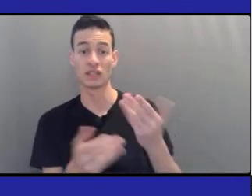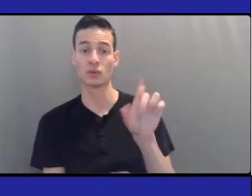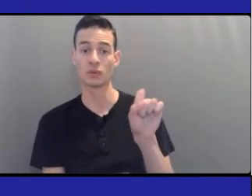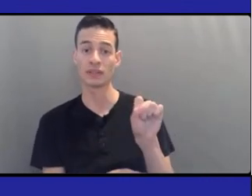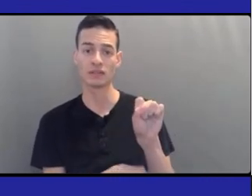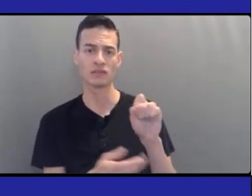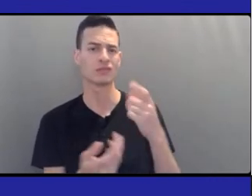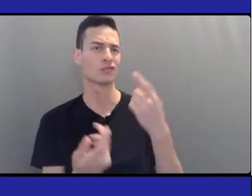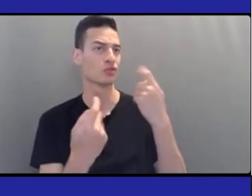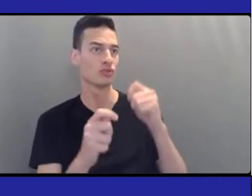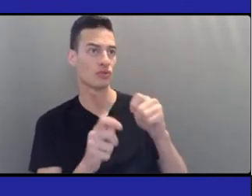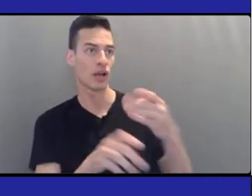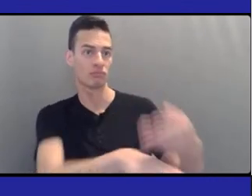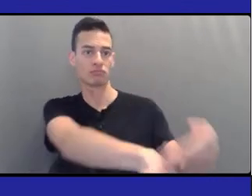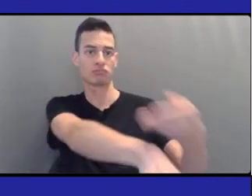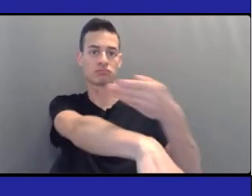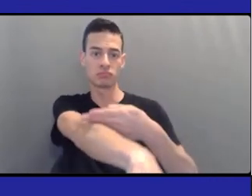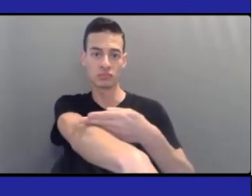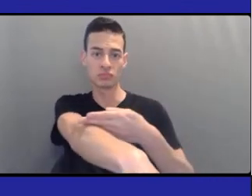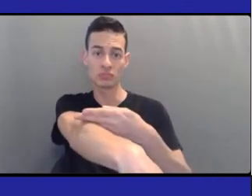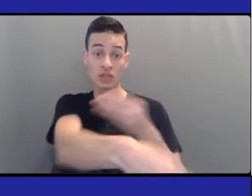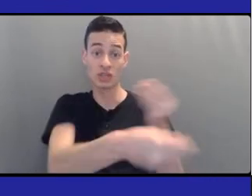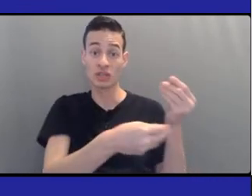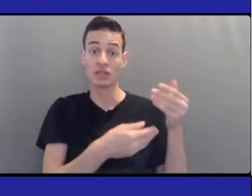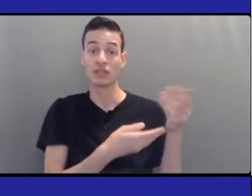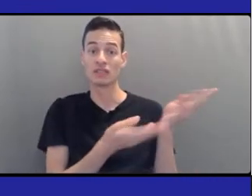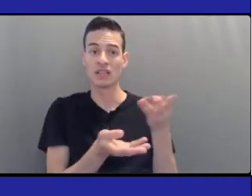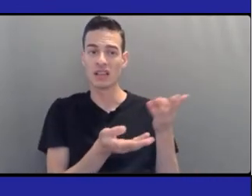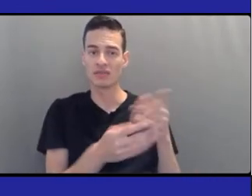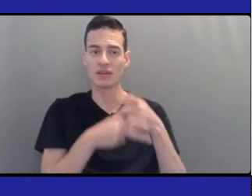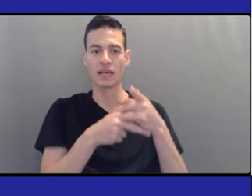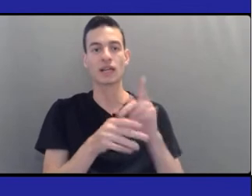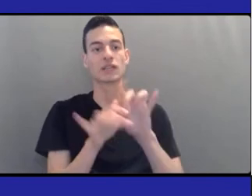and delivery care systems. And then the